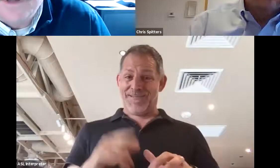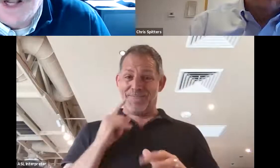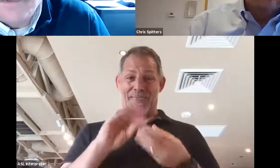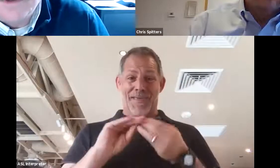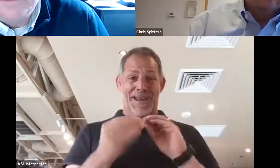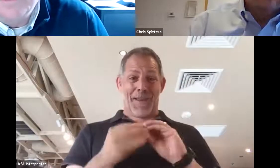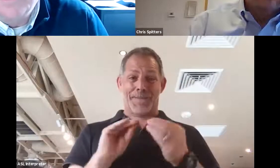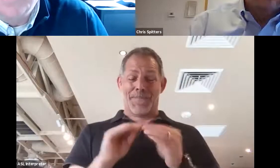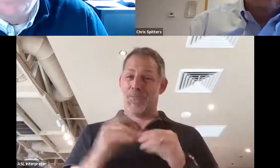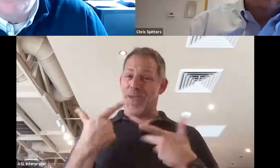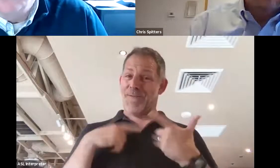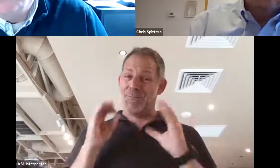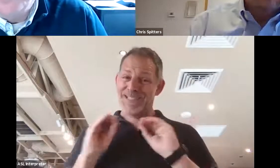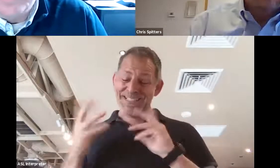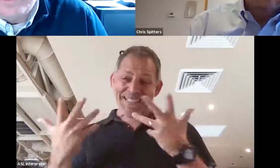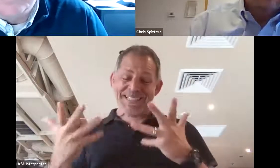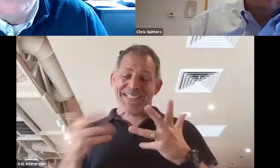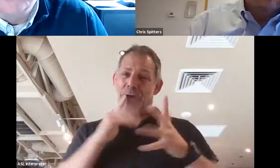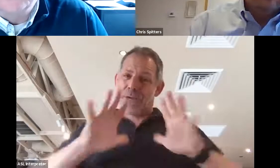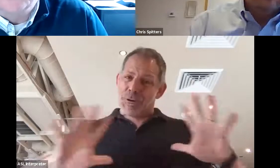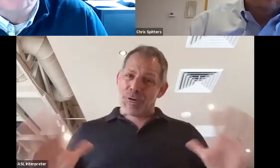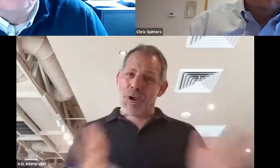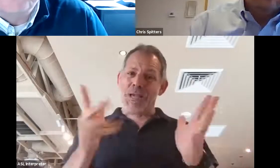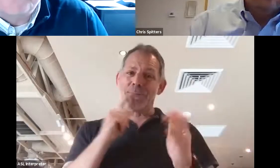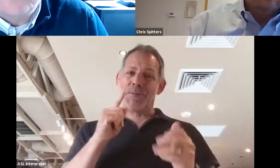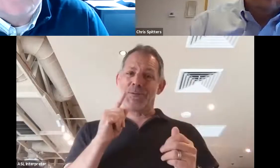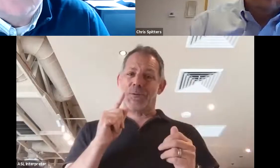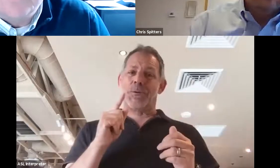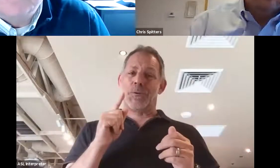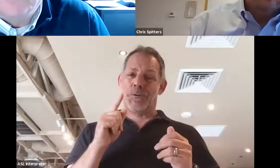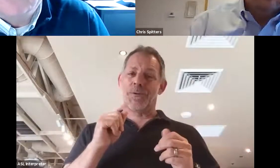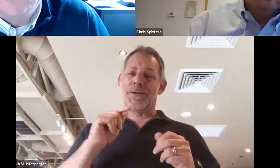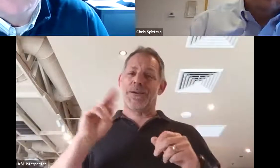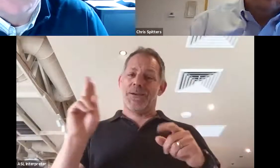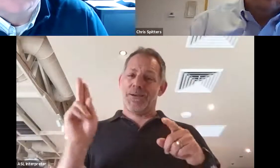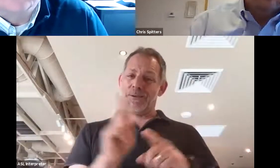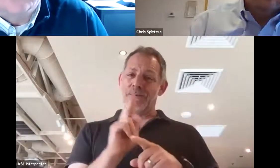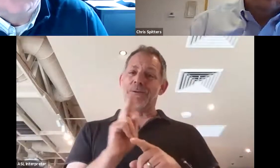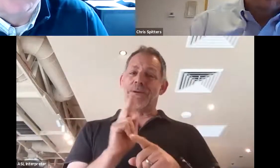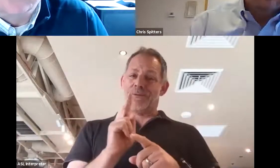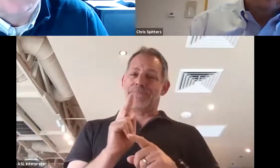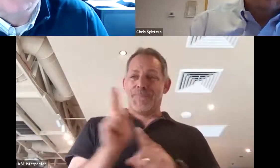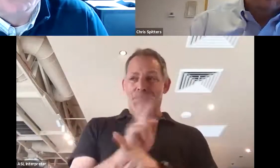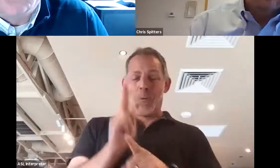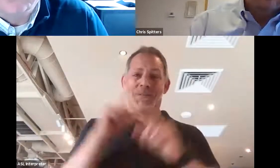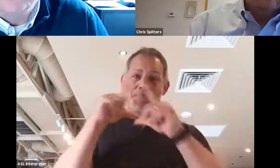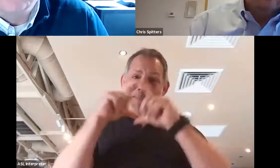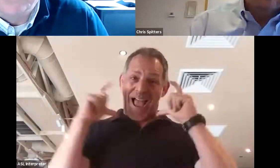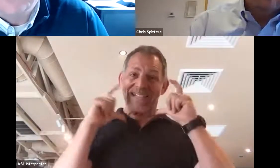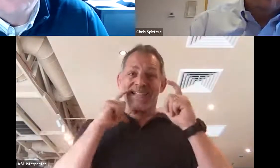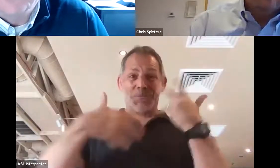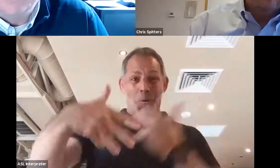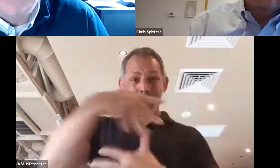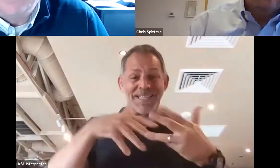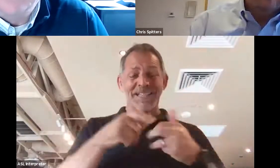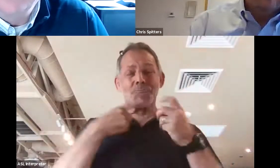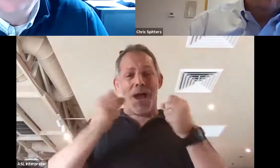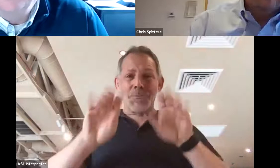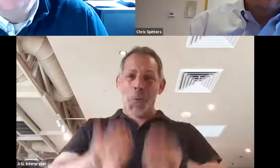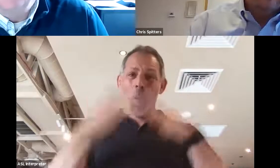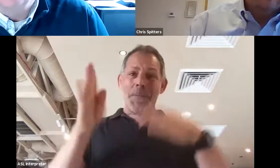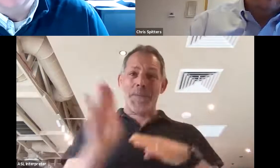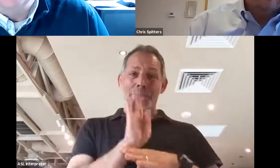our economy open again. So we need to make another surge. It's what we've said from the